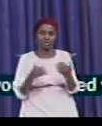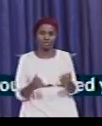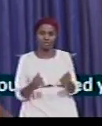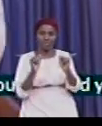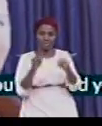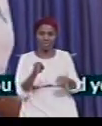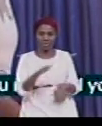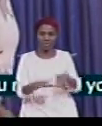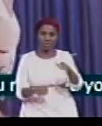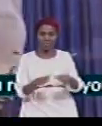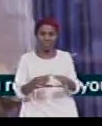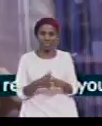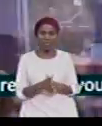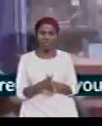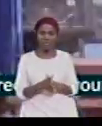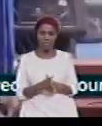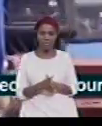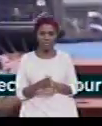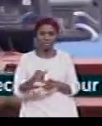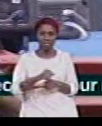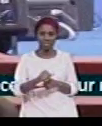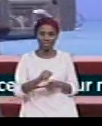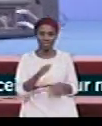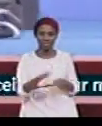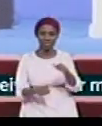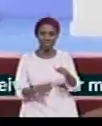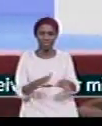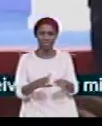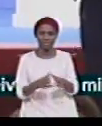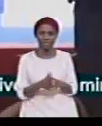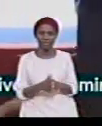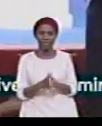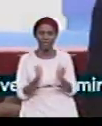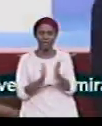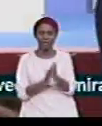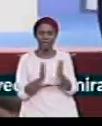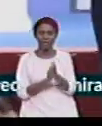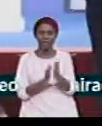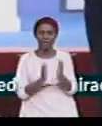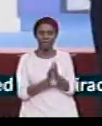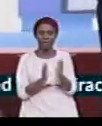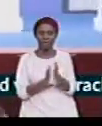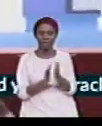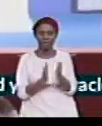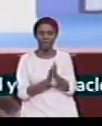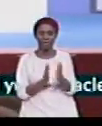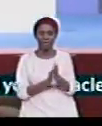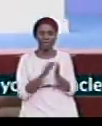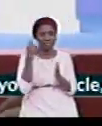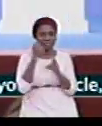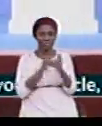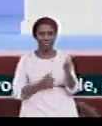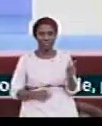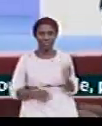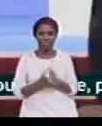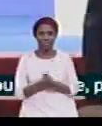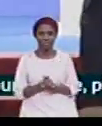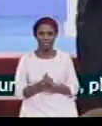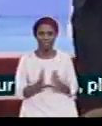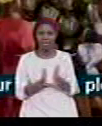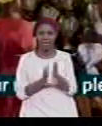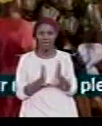yeah. It's a very put your hands together serious condition. For the Lord. So that's why. Thank you. Praise the